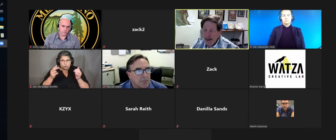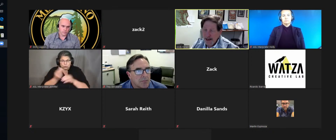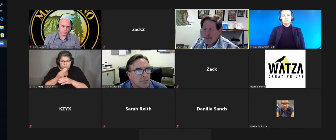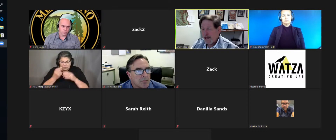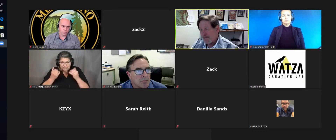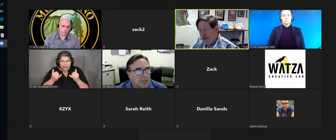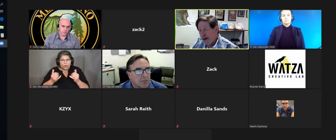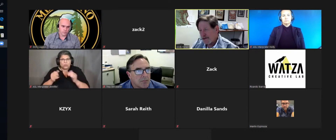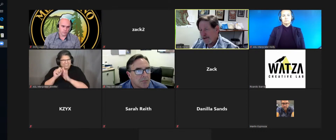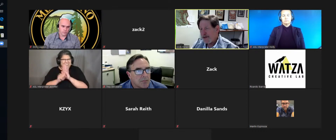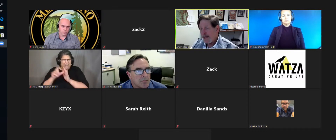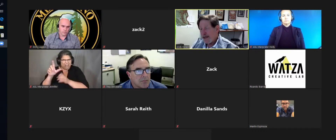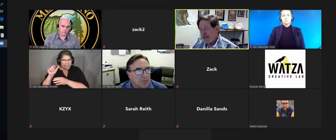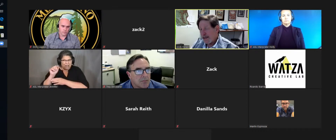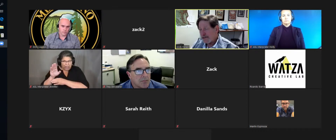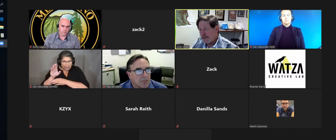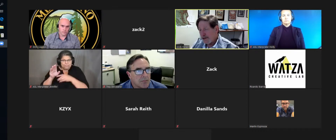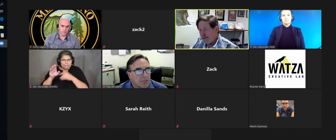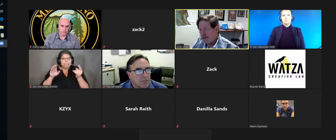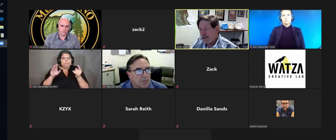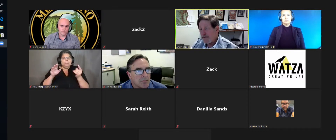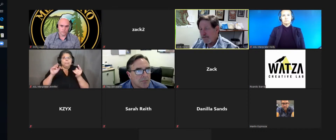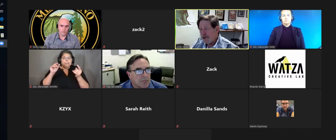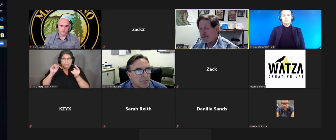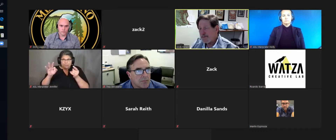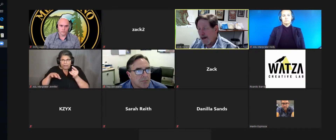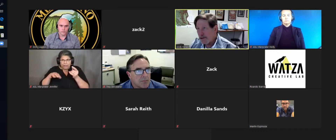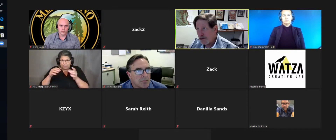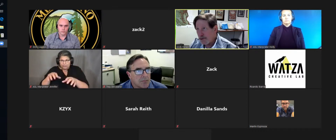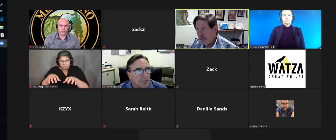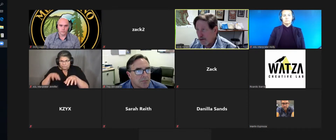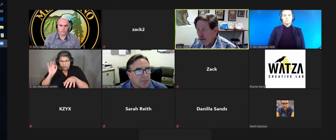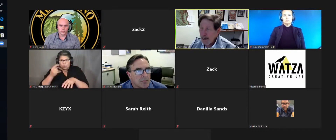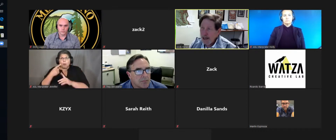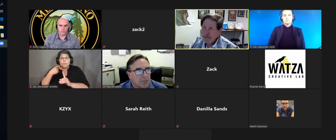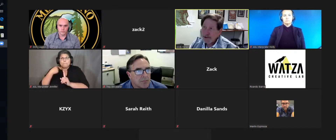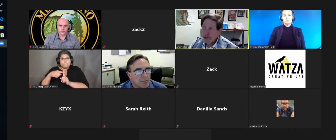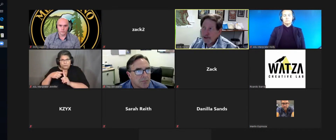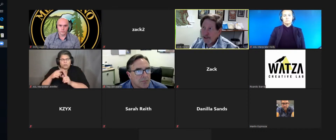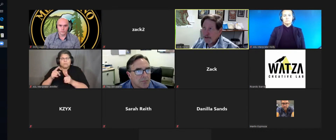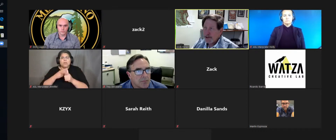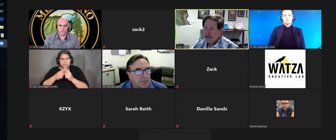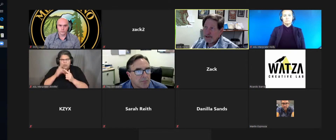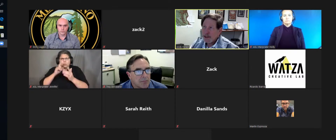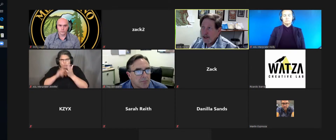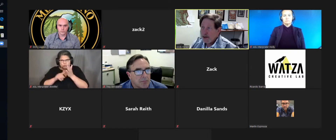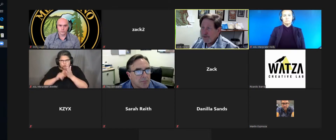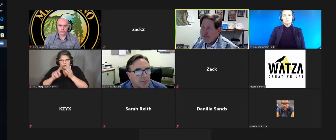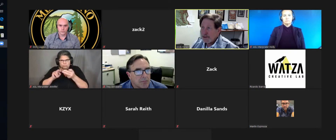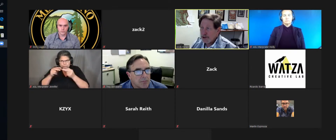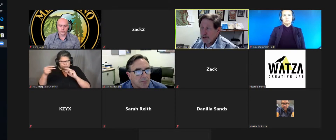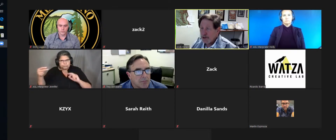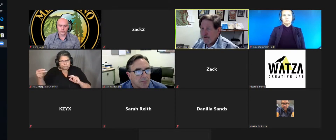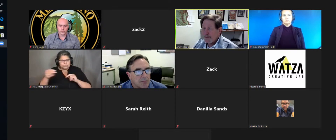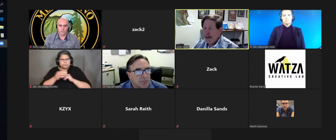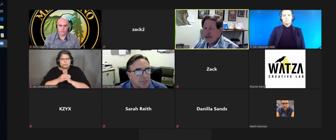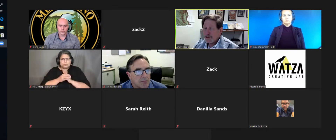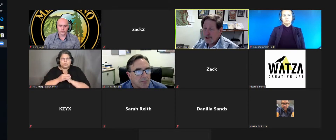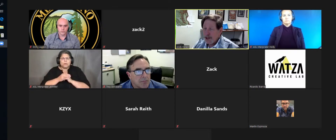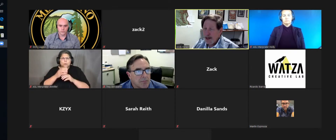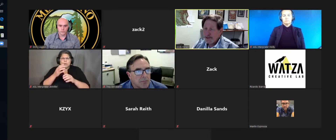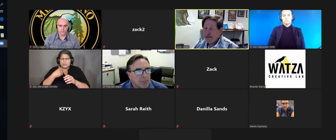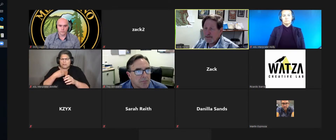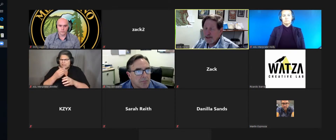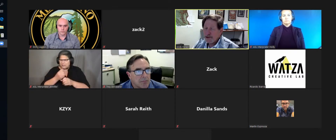state lab, when they have a positive, it gets sequenced. And they've reached back to, we had results sent to us a few months ago, as far back